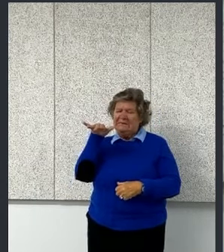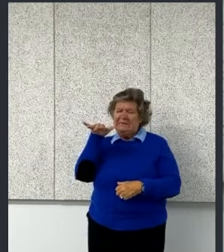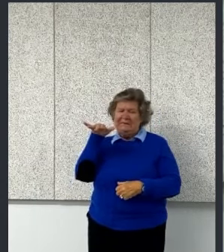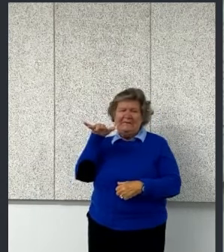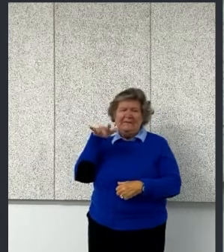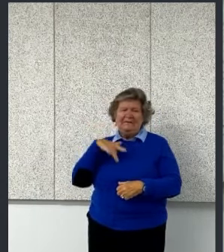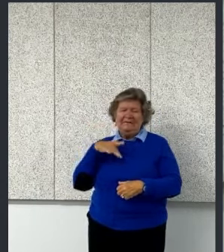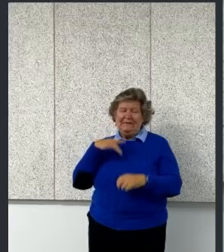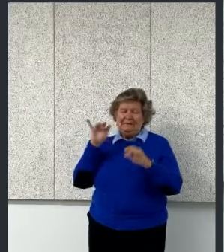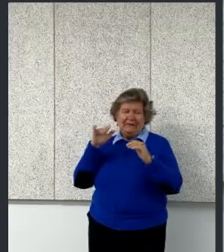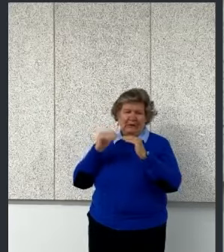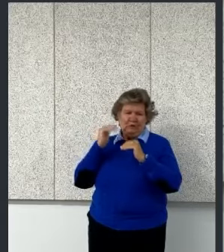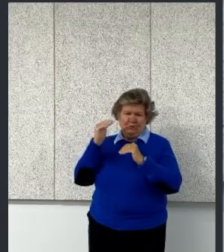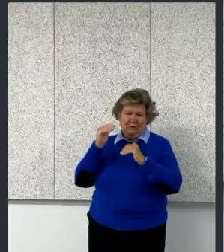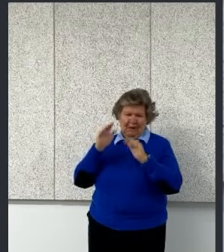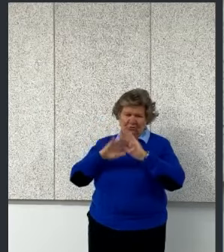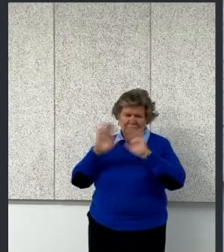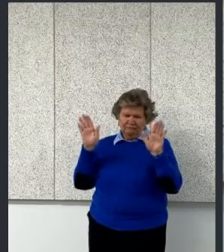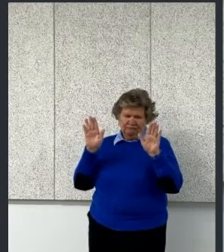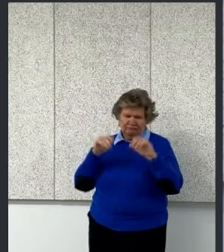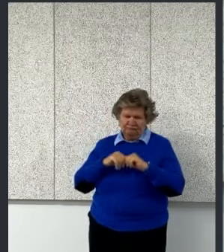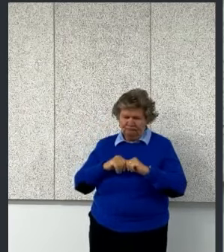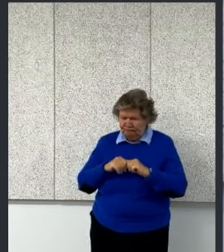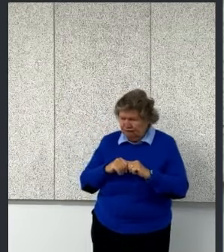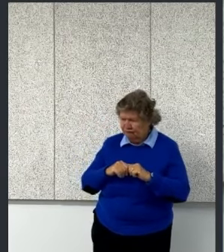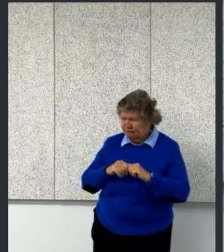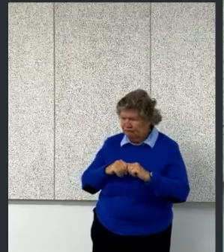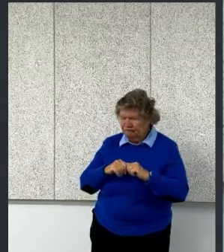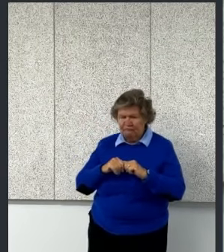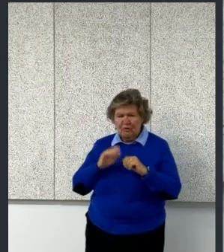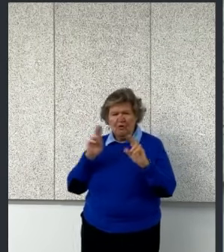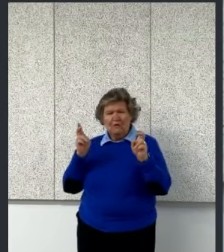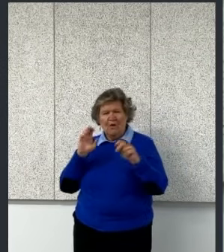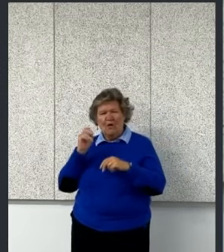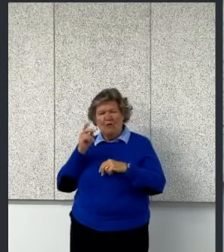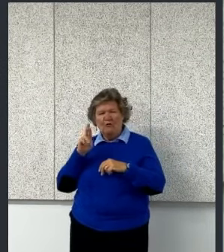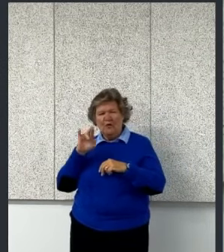like we're over-indexing on that particular indicator, I will say. Like